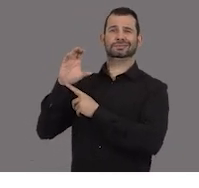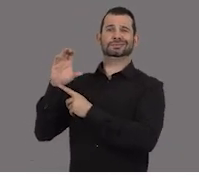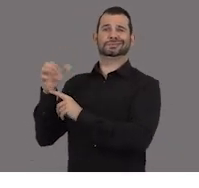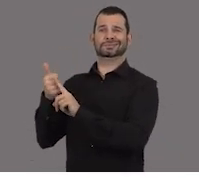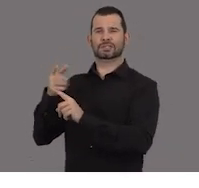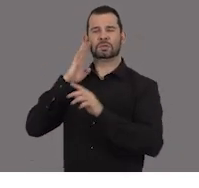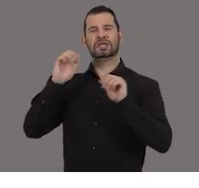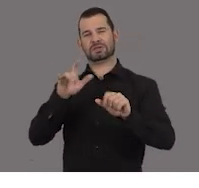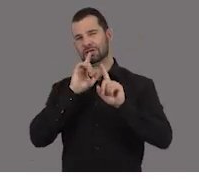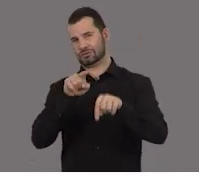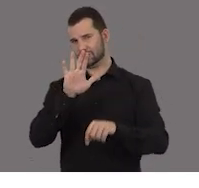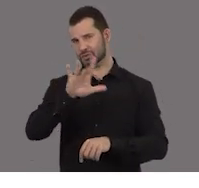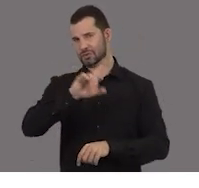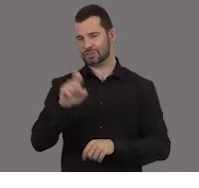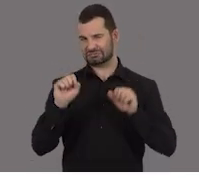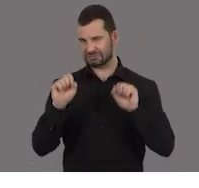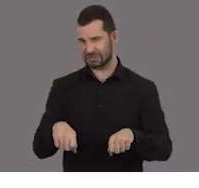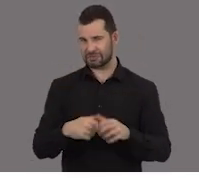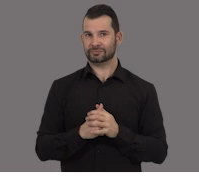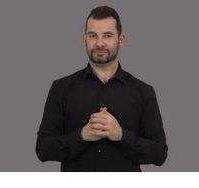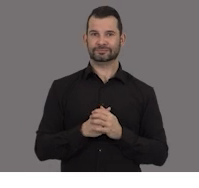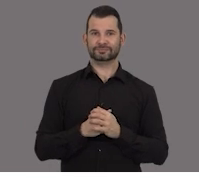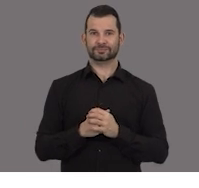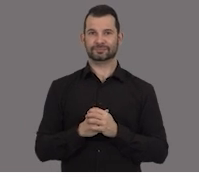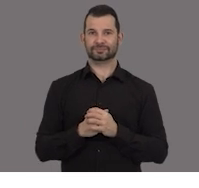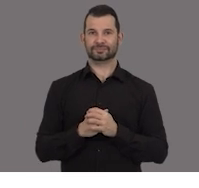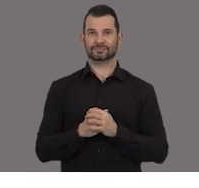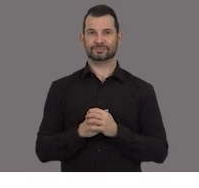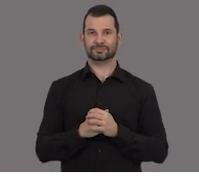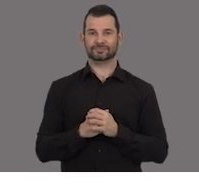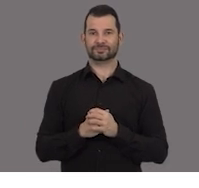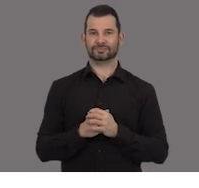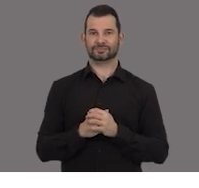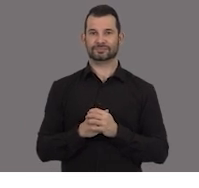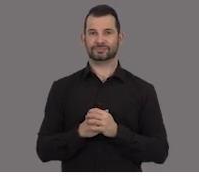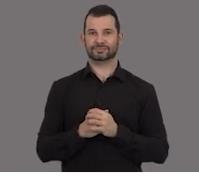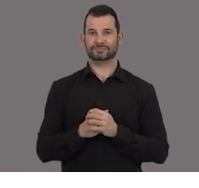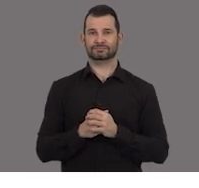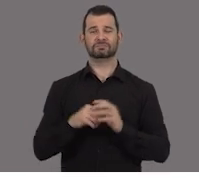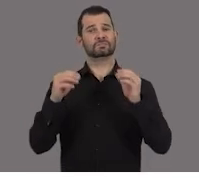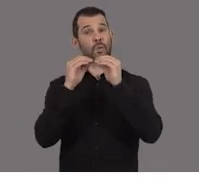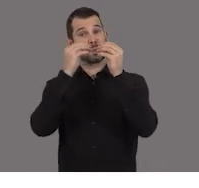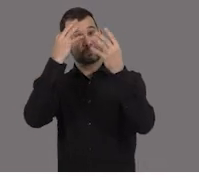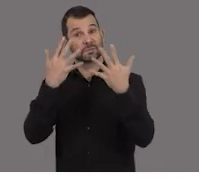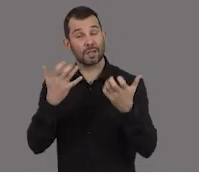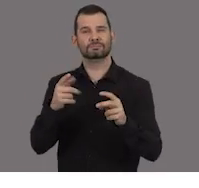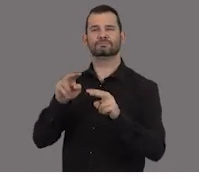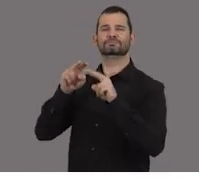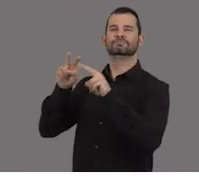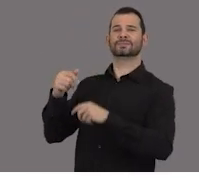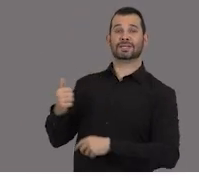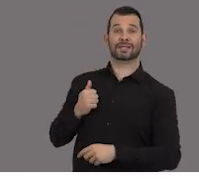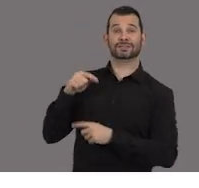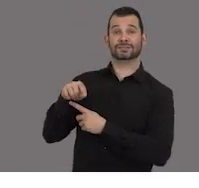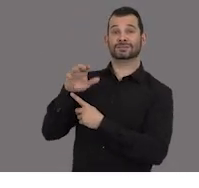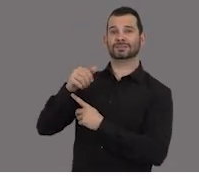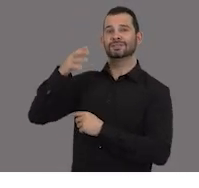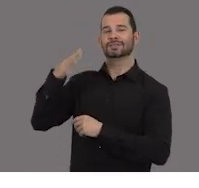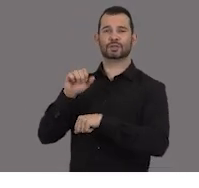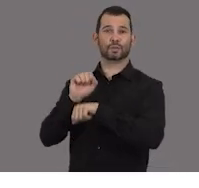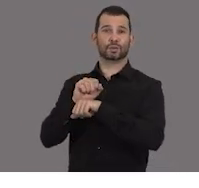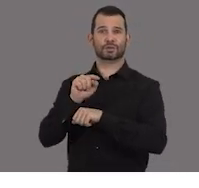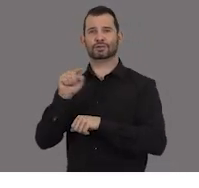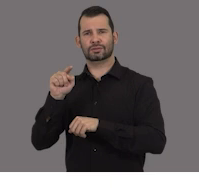also known as IRCC, will be able to answer your questions. For more information,